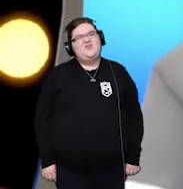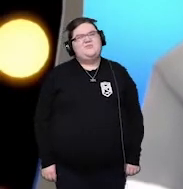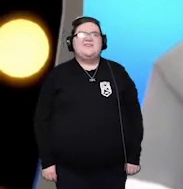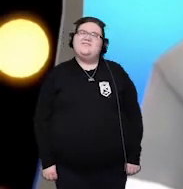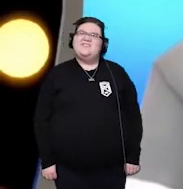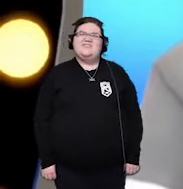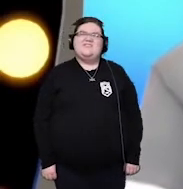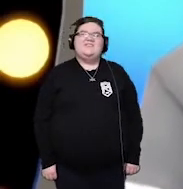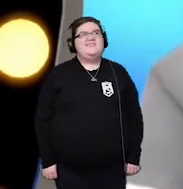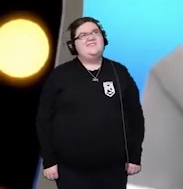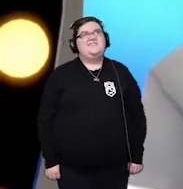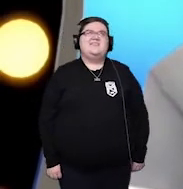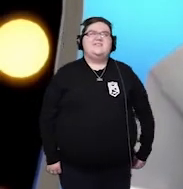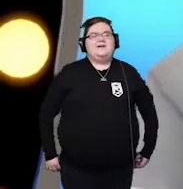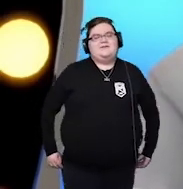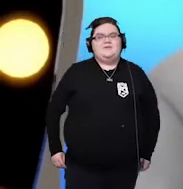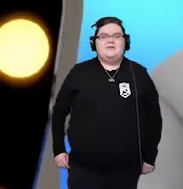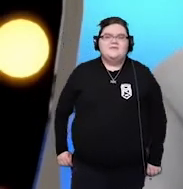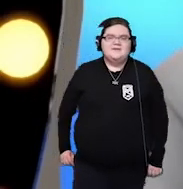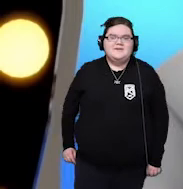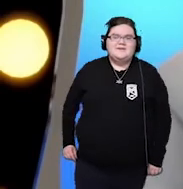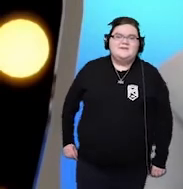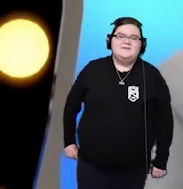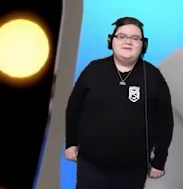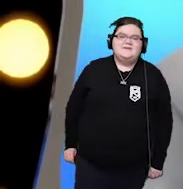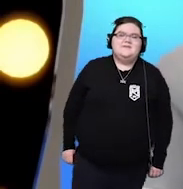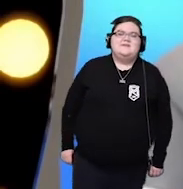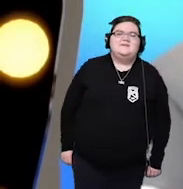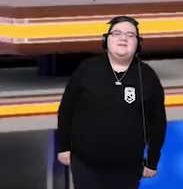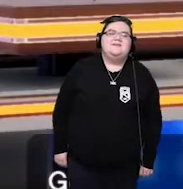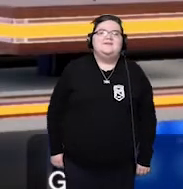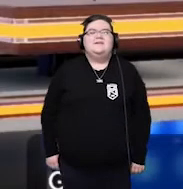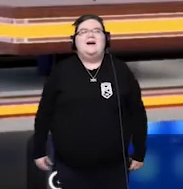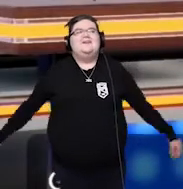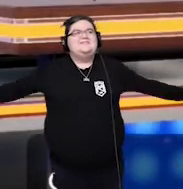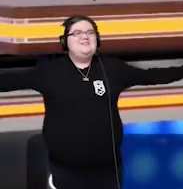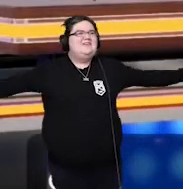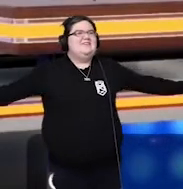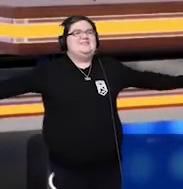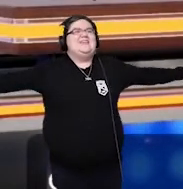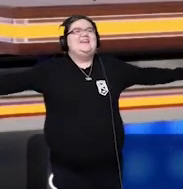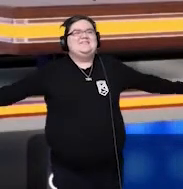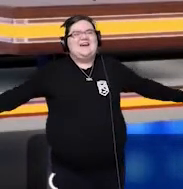your hair, but I don't really know how. Well, yeah. I don't know. Yeah. Well, what else? Where else would you hate?